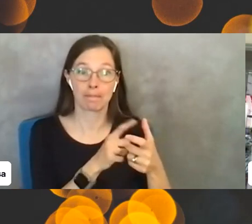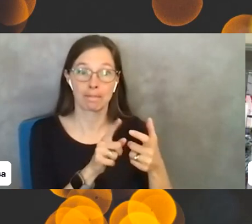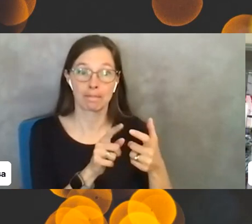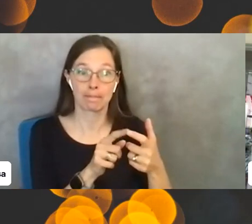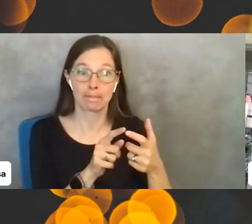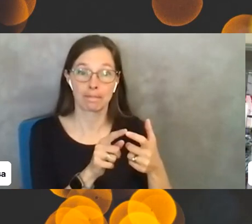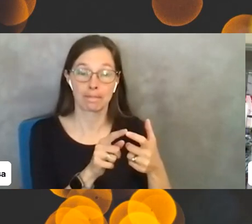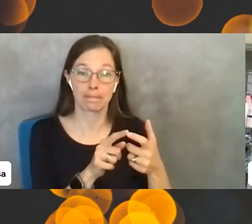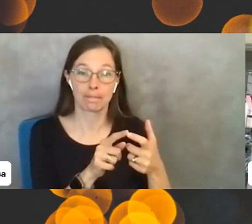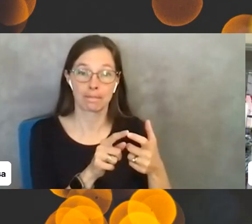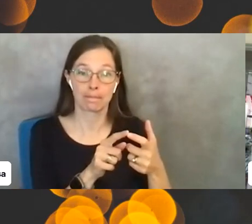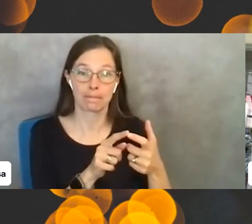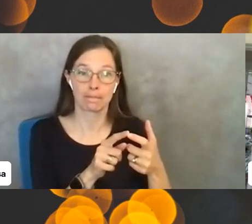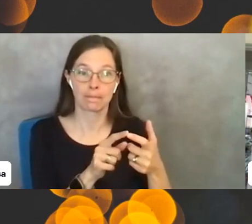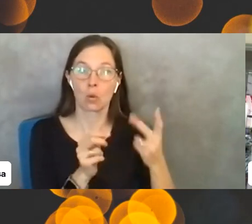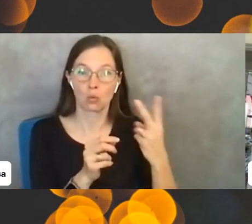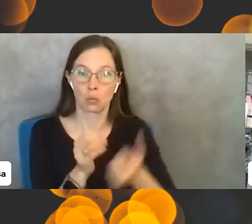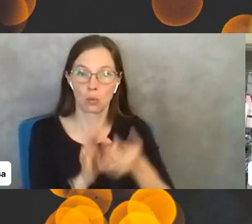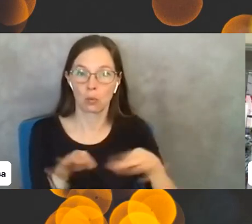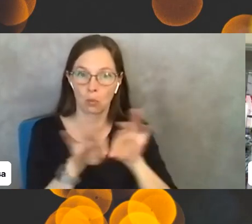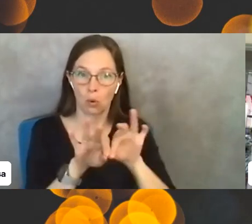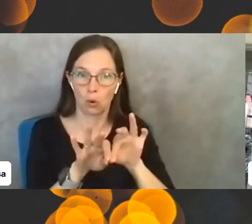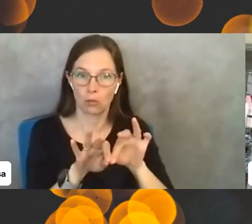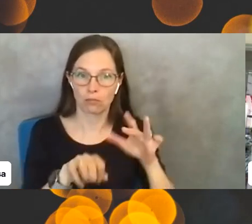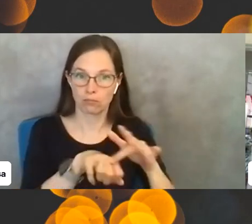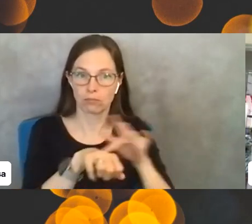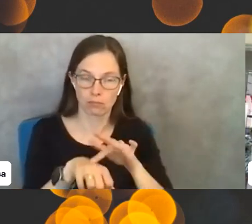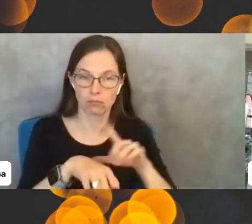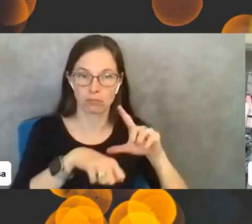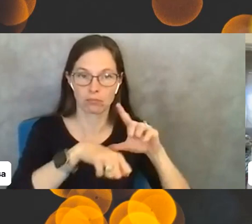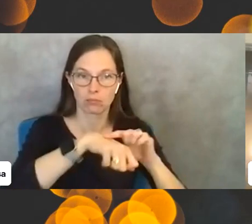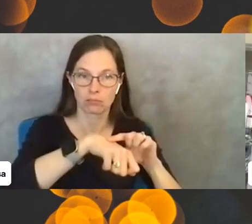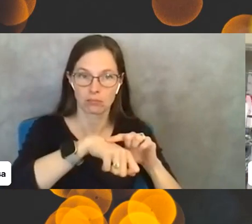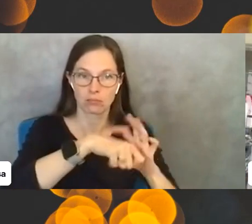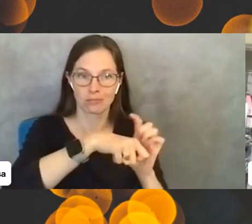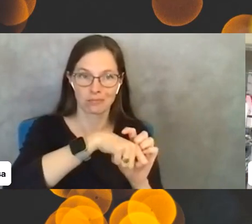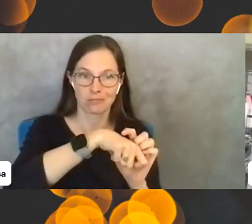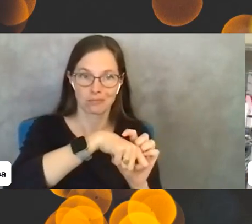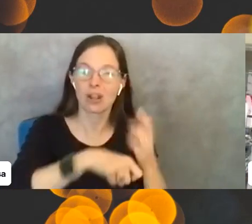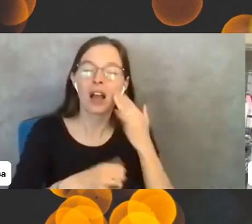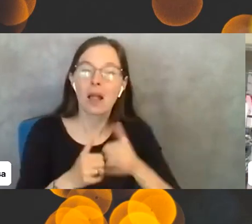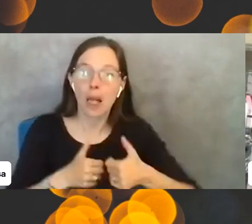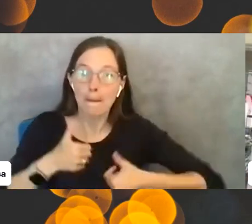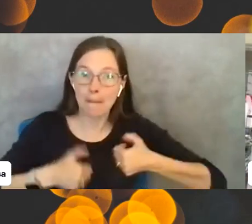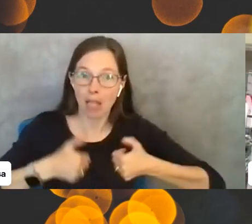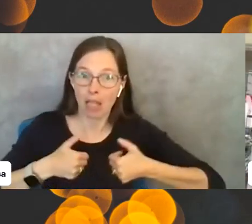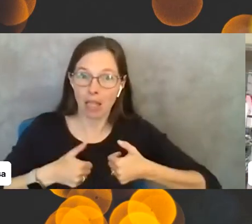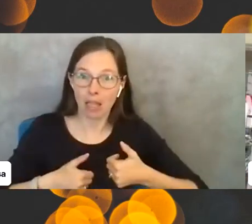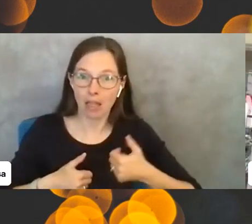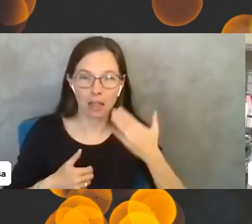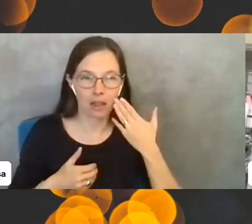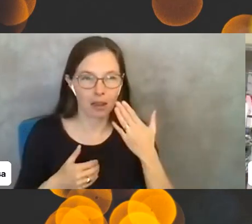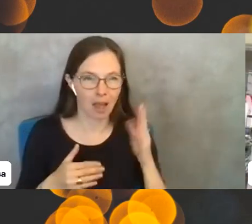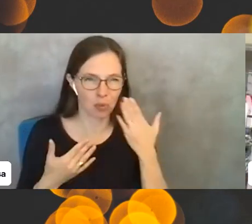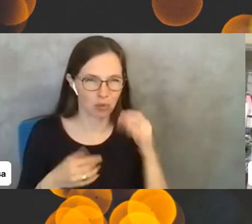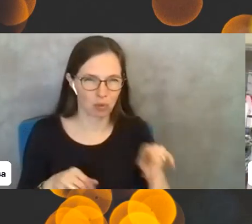index are like the main points of contact. You know how you're playing video games and you like, I don't know video games nowadays,